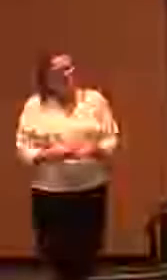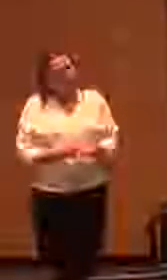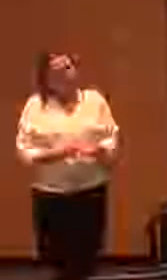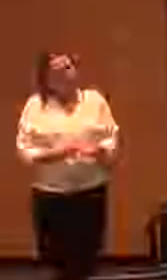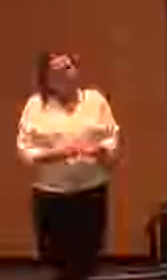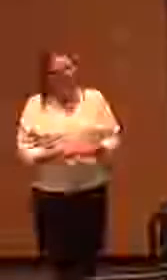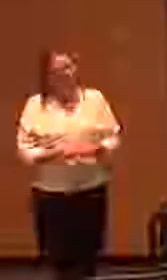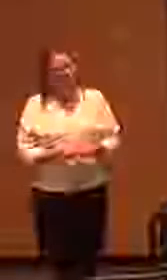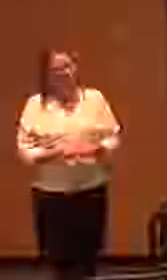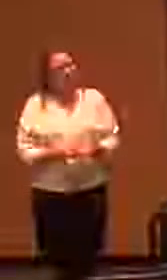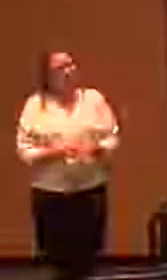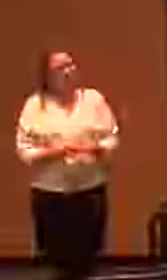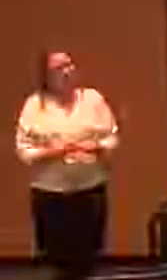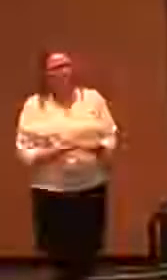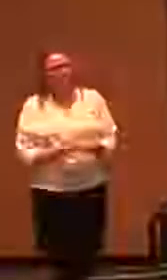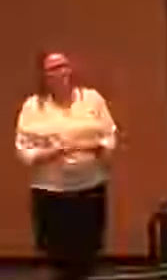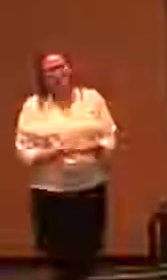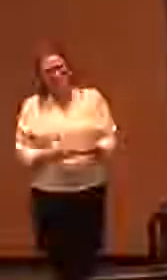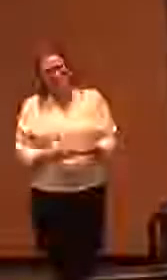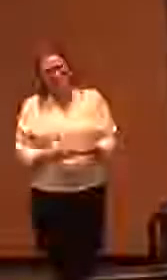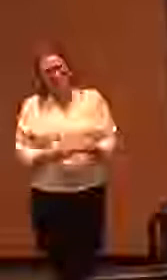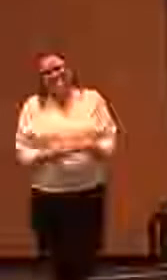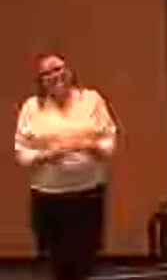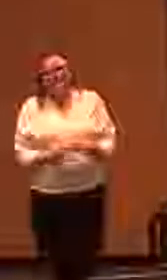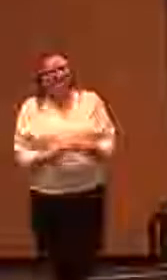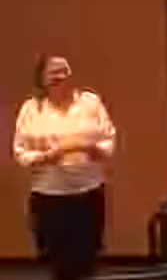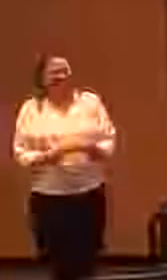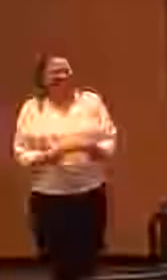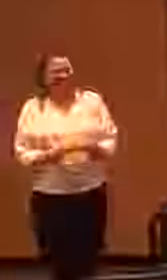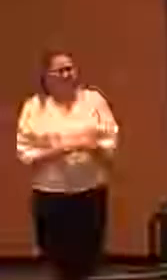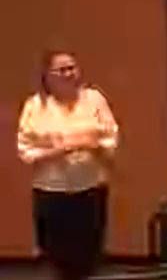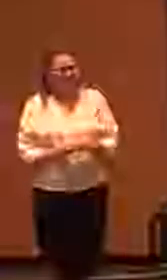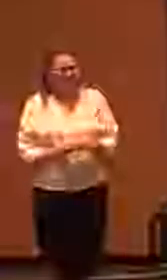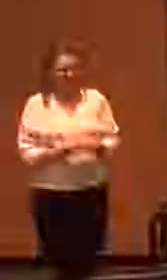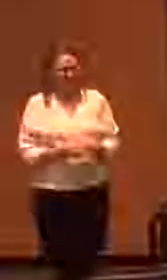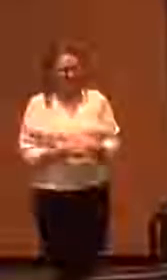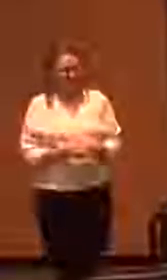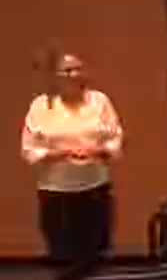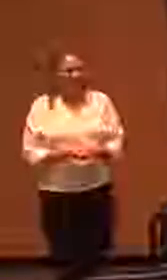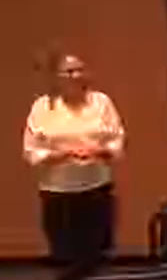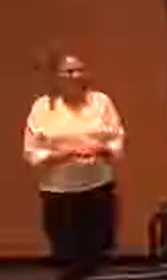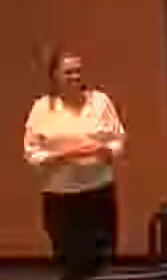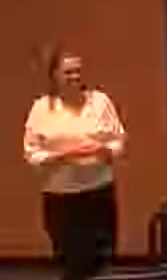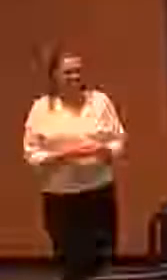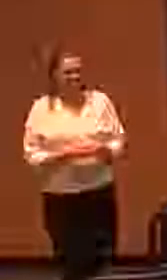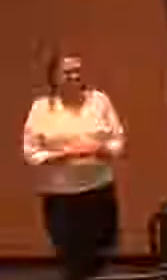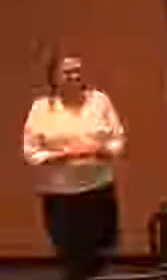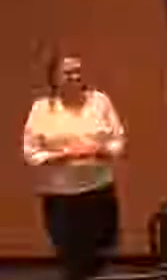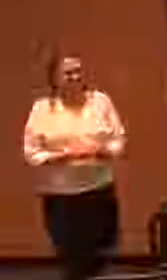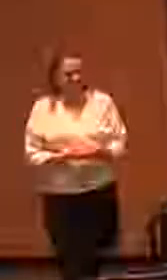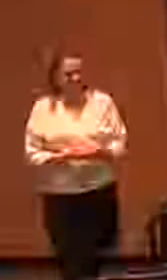and hard of hearing people. The only program that was really successful was the VRS program, the Vocational Rehab